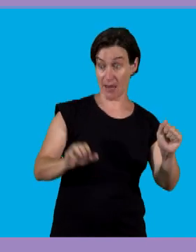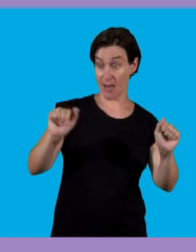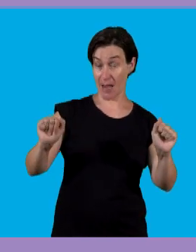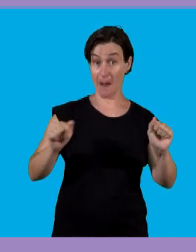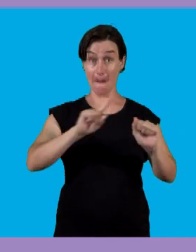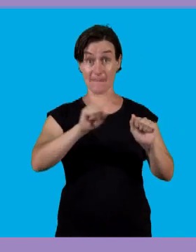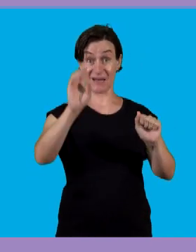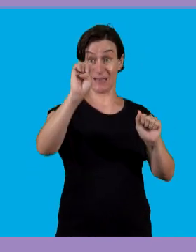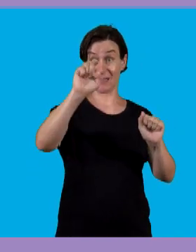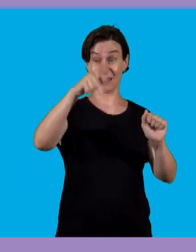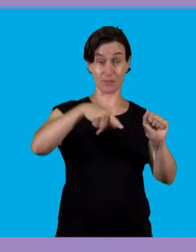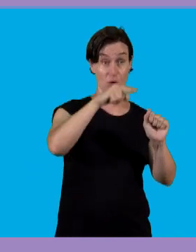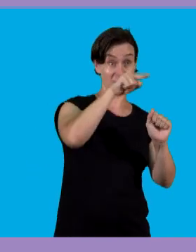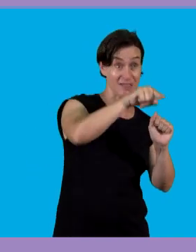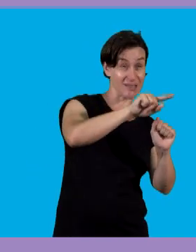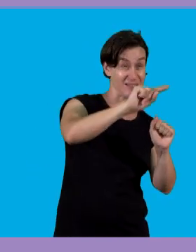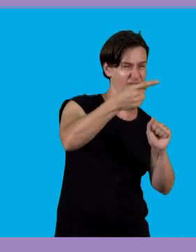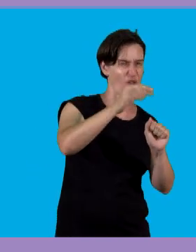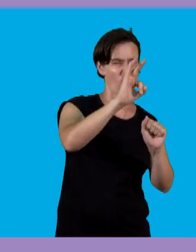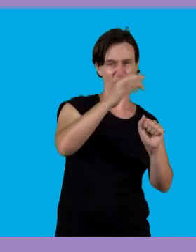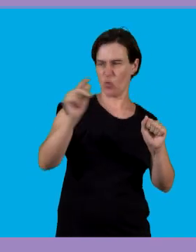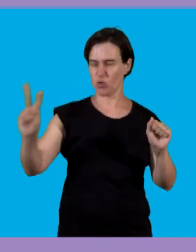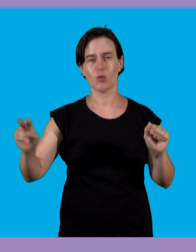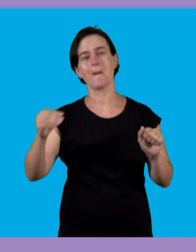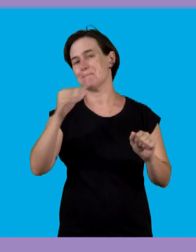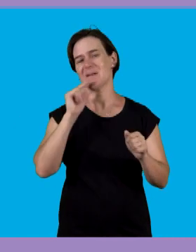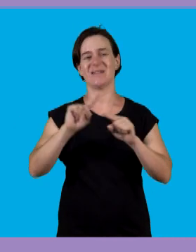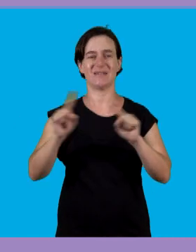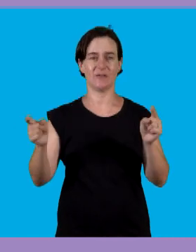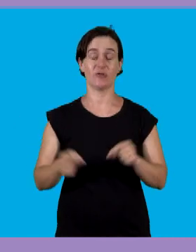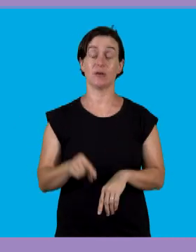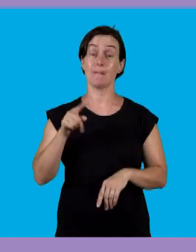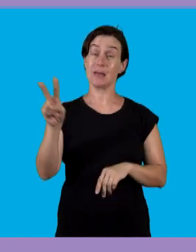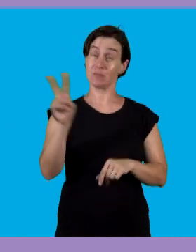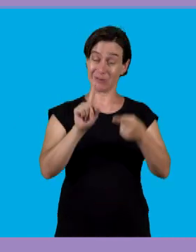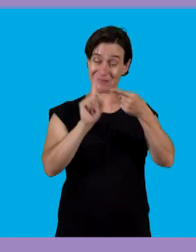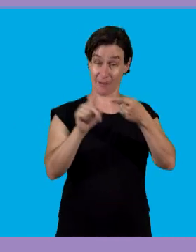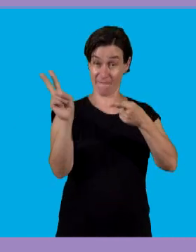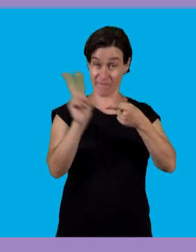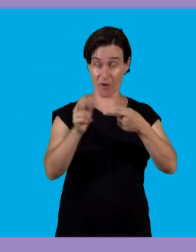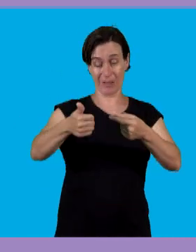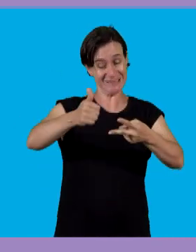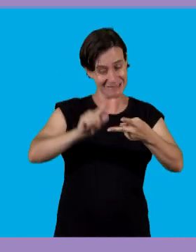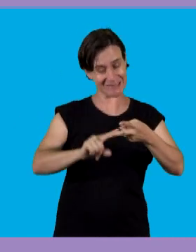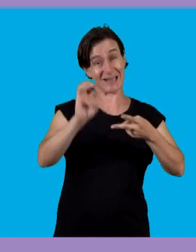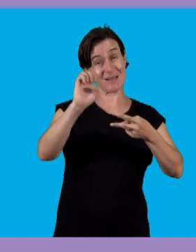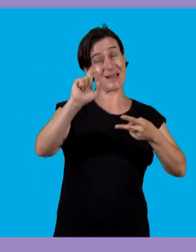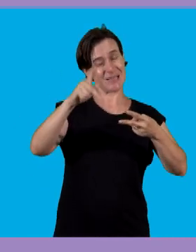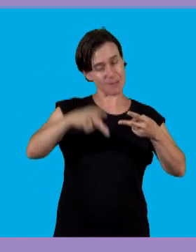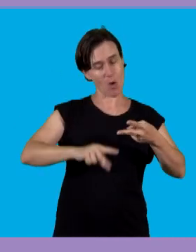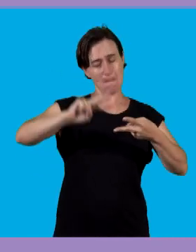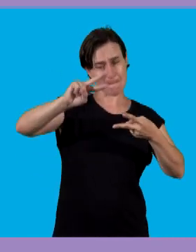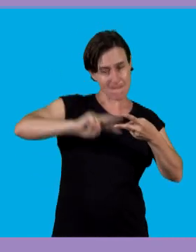that is not enough to make them like terms. Remember, the variable must be the same and the exponent. So even if the variables